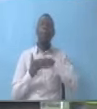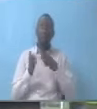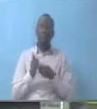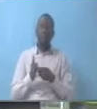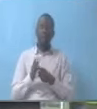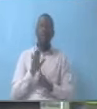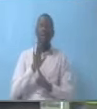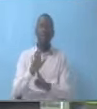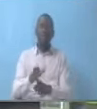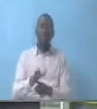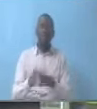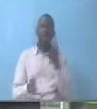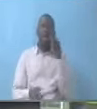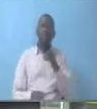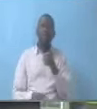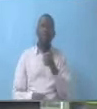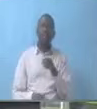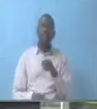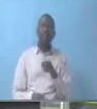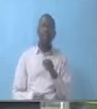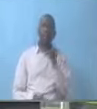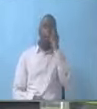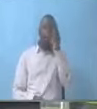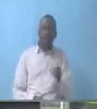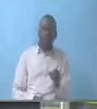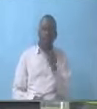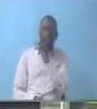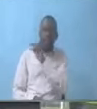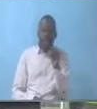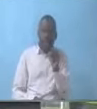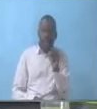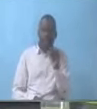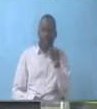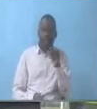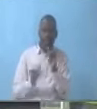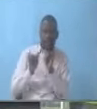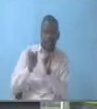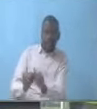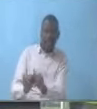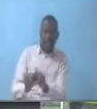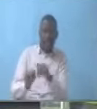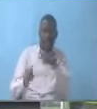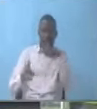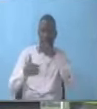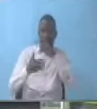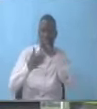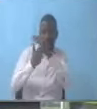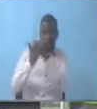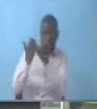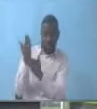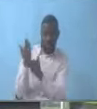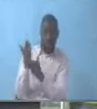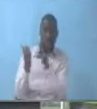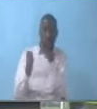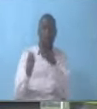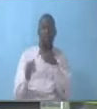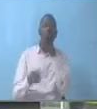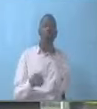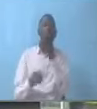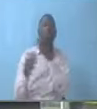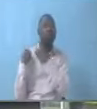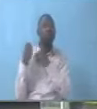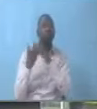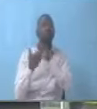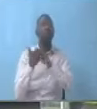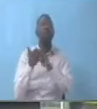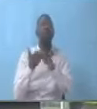if a name remains on the list, mm-hmm. it is your doing as Attorney General. If a name is removed from the list, it is your